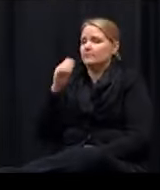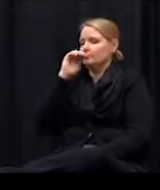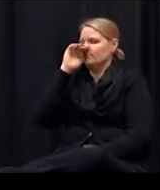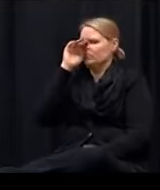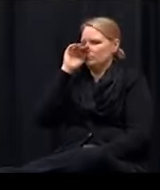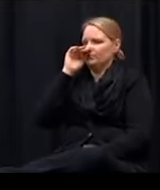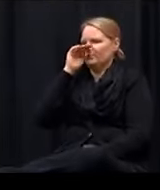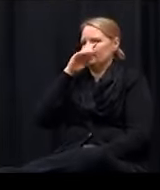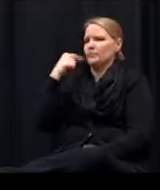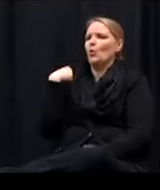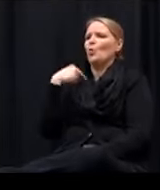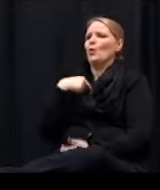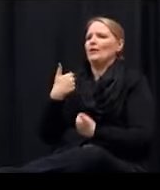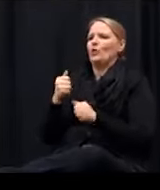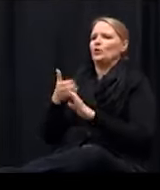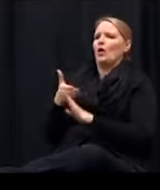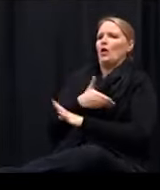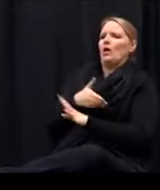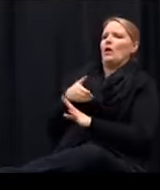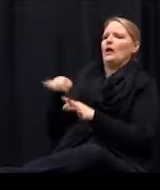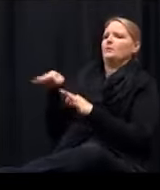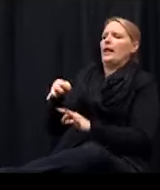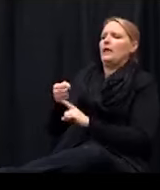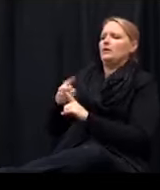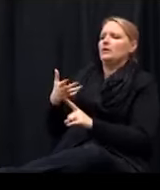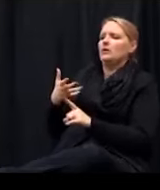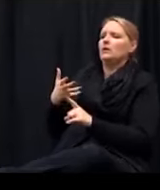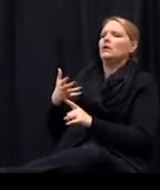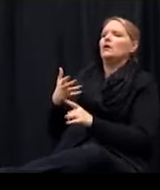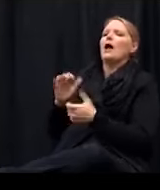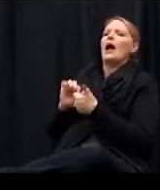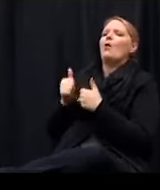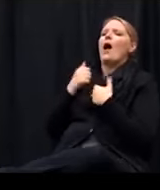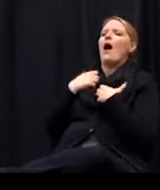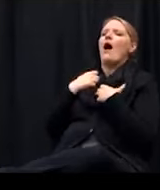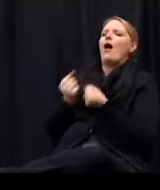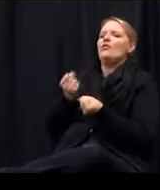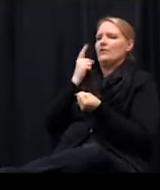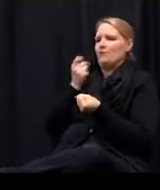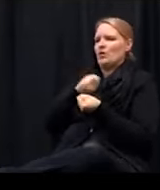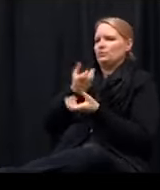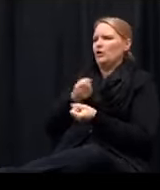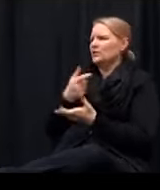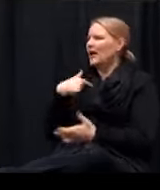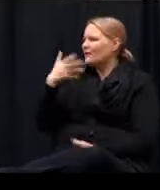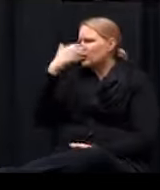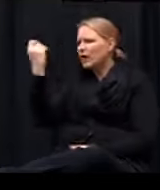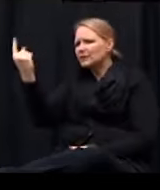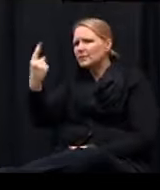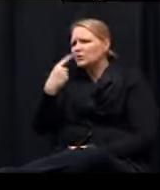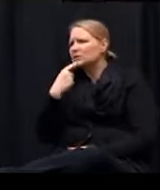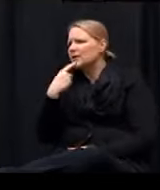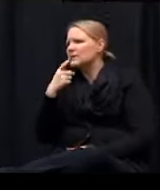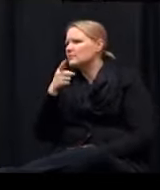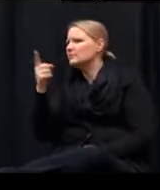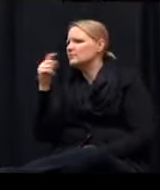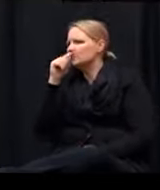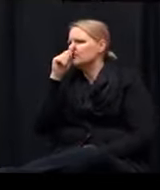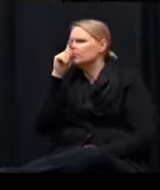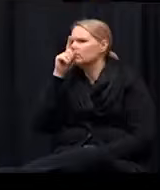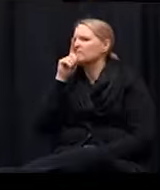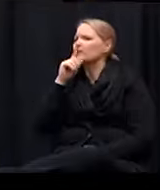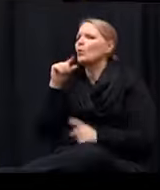We explain ahead of time healthy ways to express feelings. So I forgot who said, you said that, where